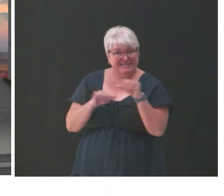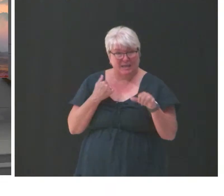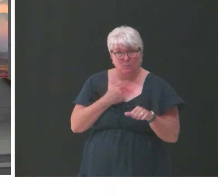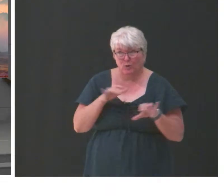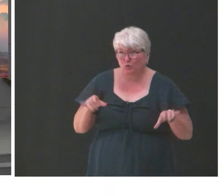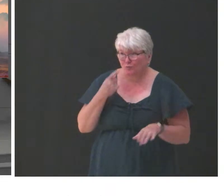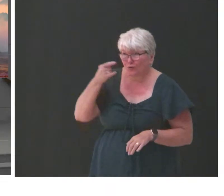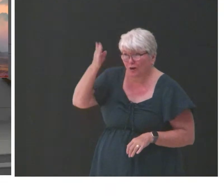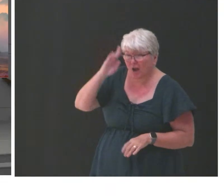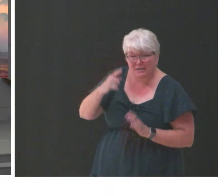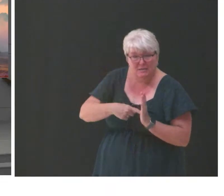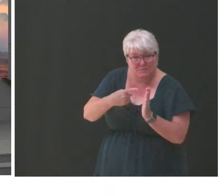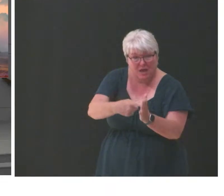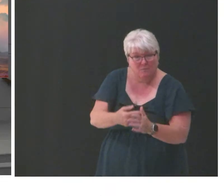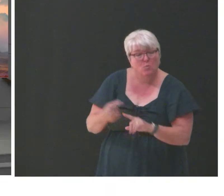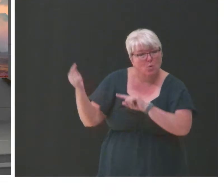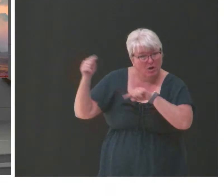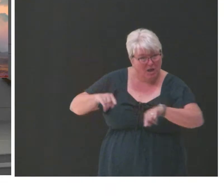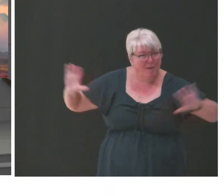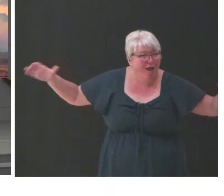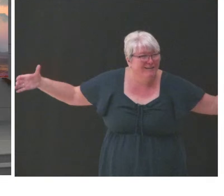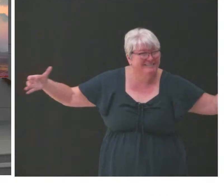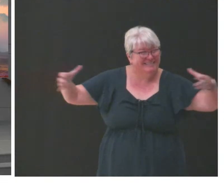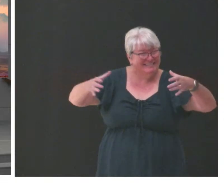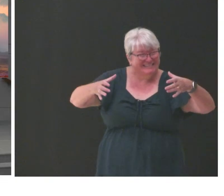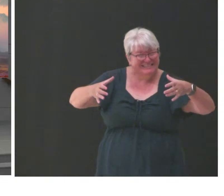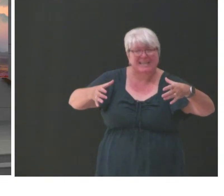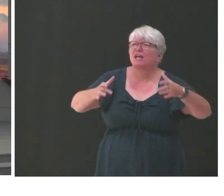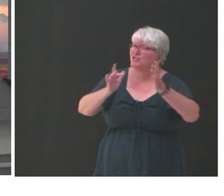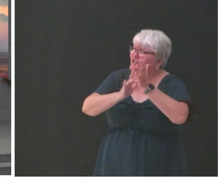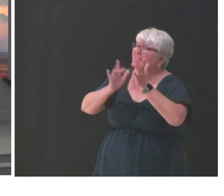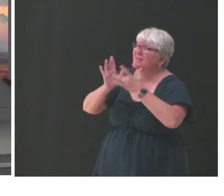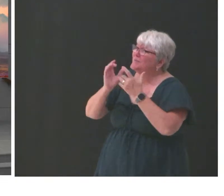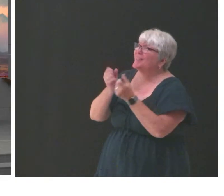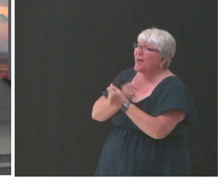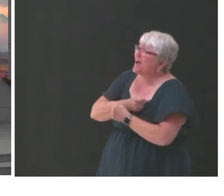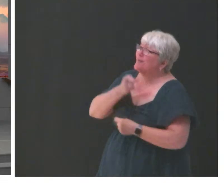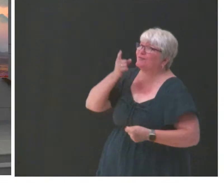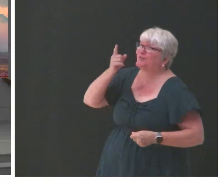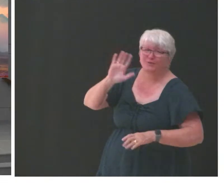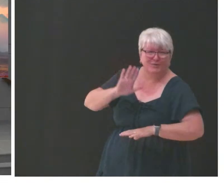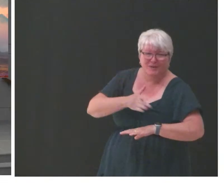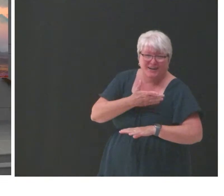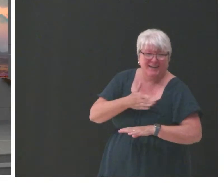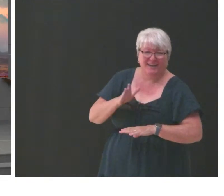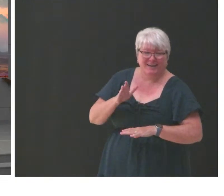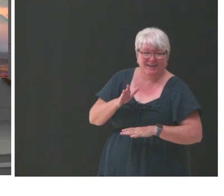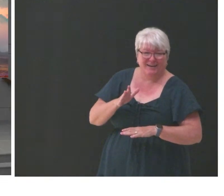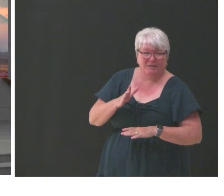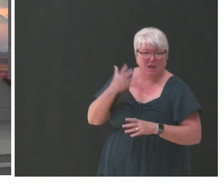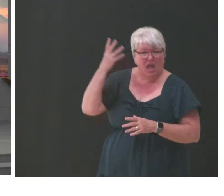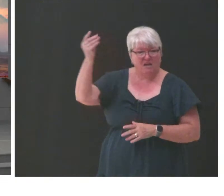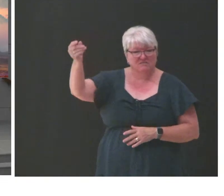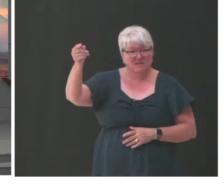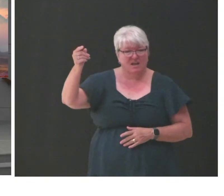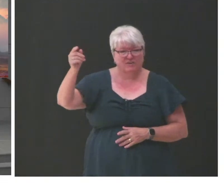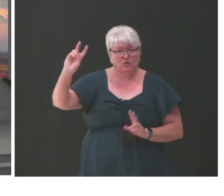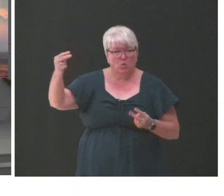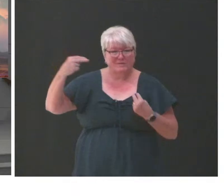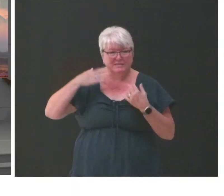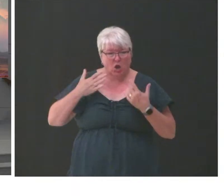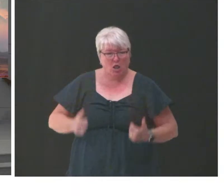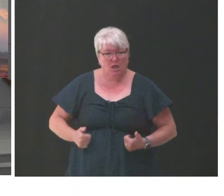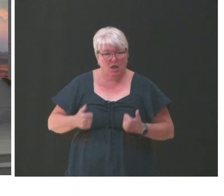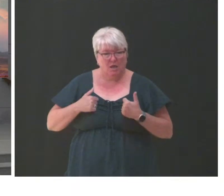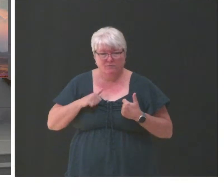sometime. That we'll come into this room and we'll say, Jesus, we love you. But outside of here, no one sees that in our life.